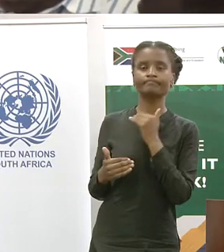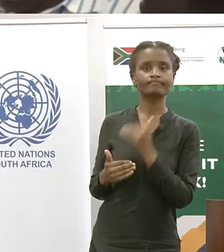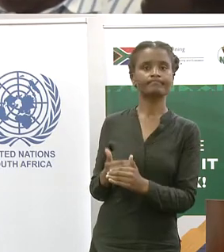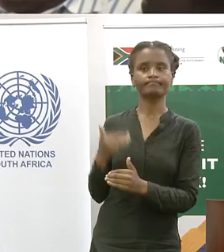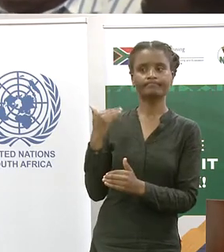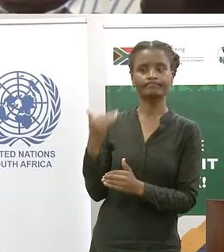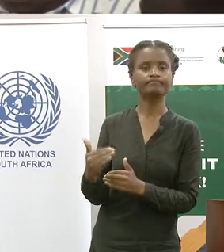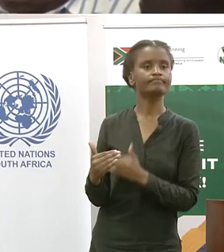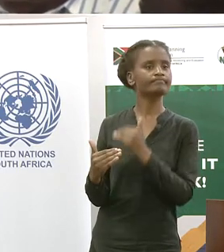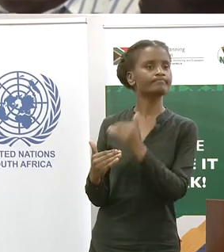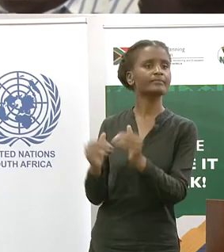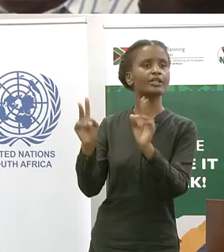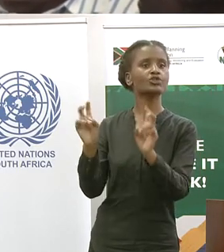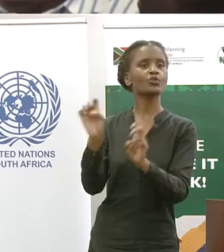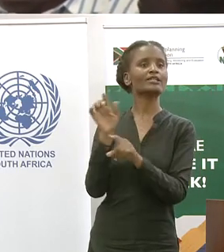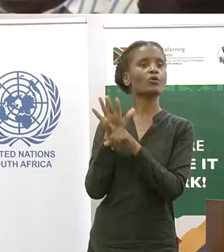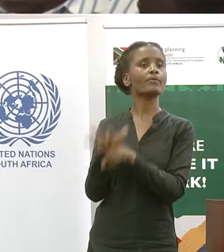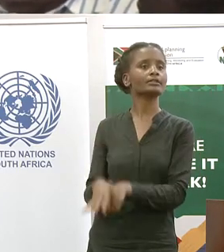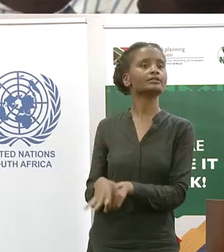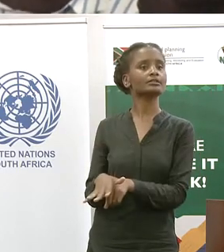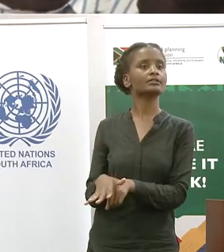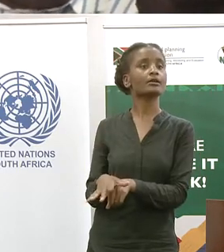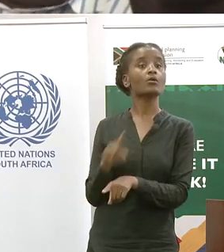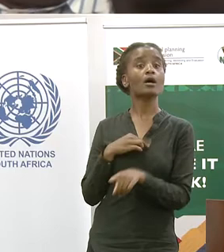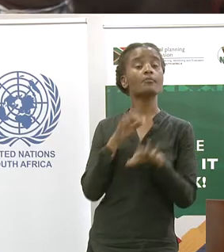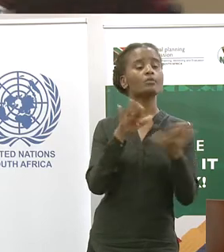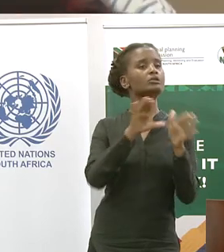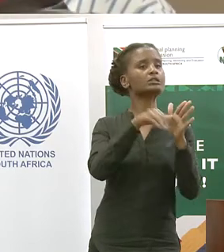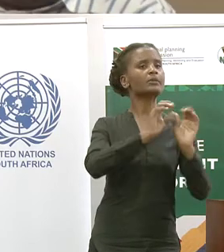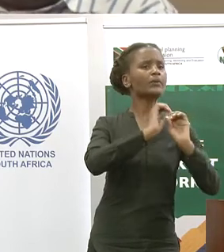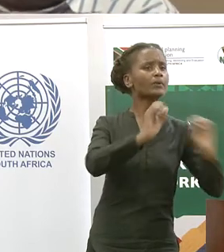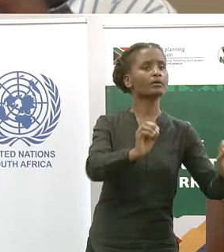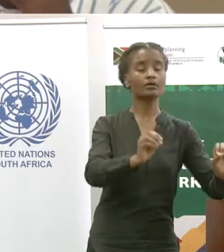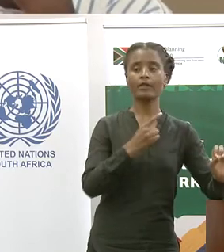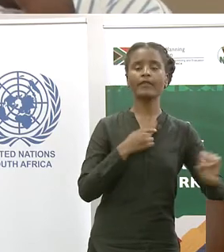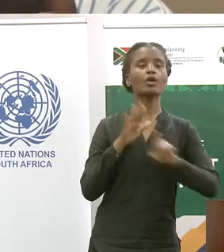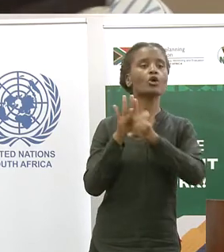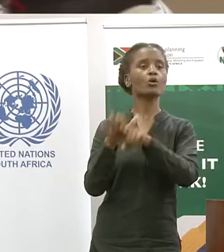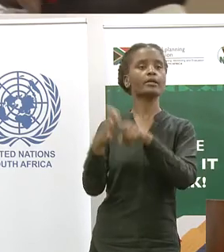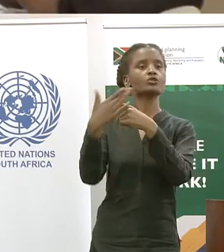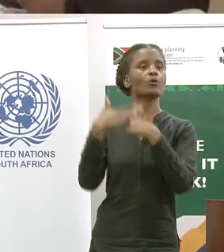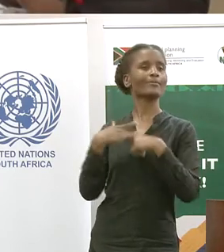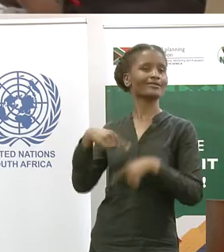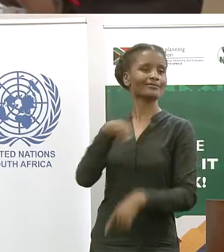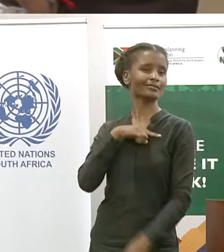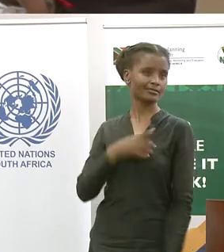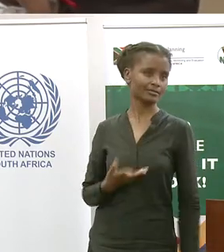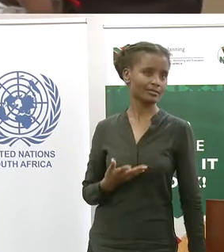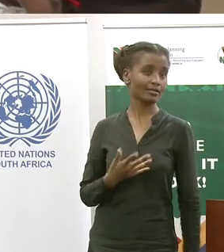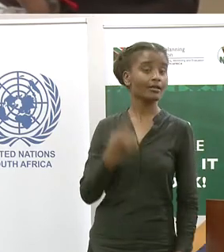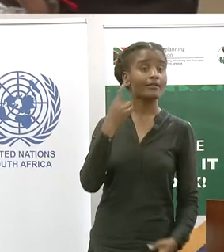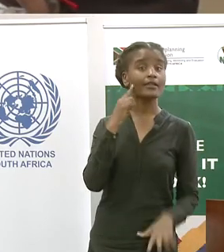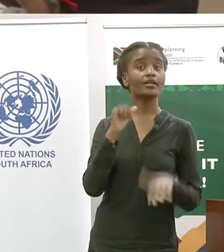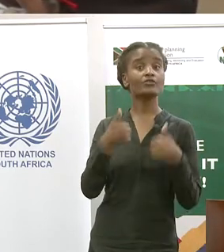to be oppressed by the so-called able-bodied. You see, the biggest challenge we continue to face is that